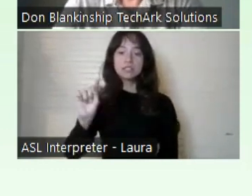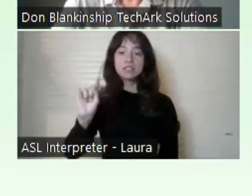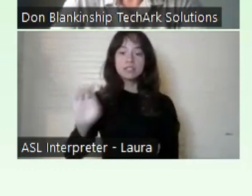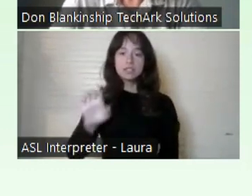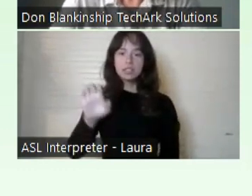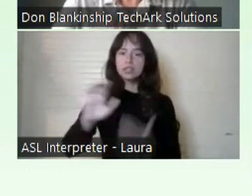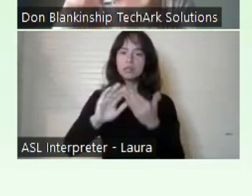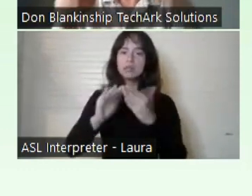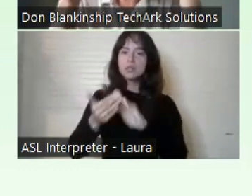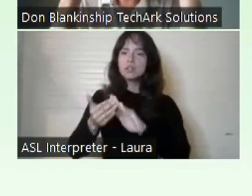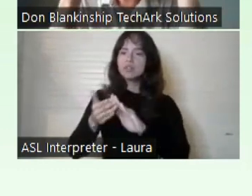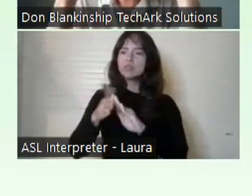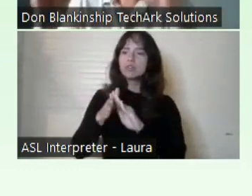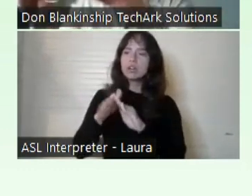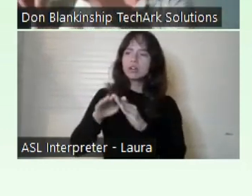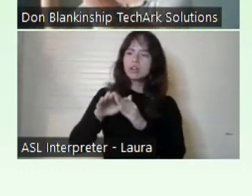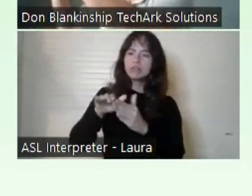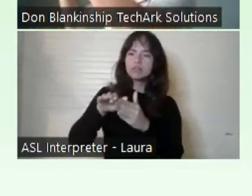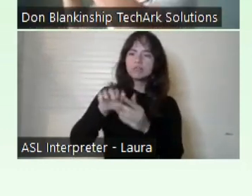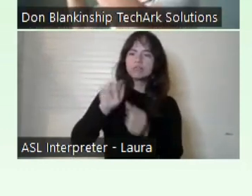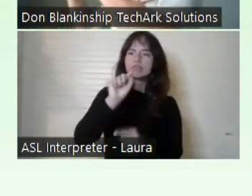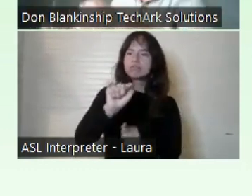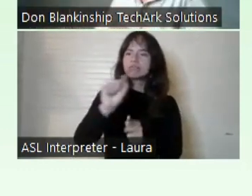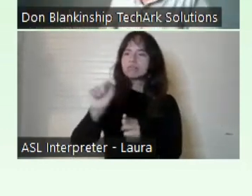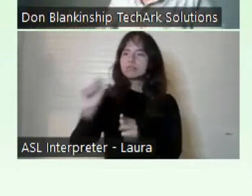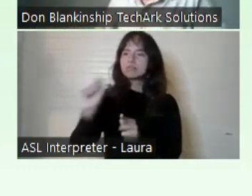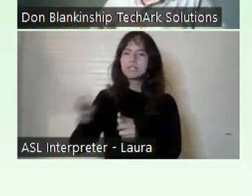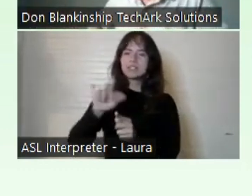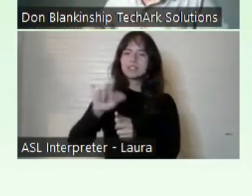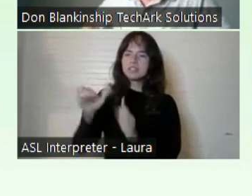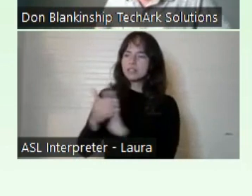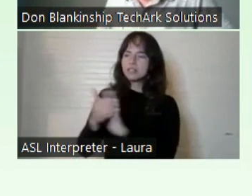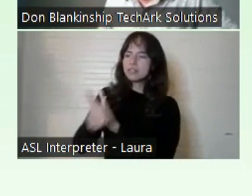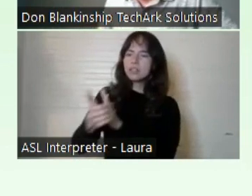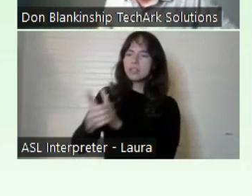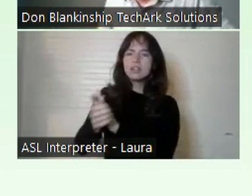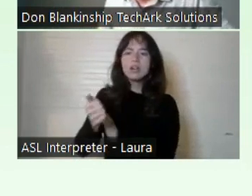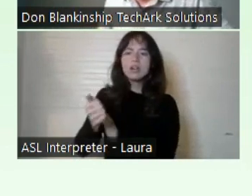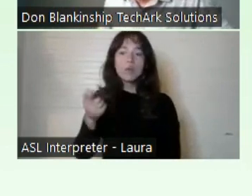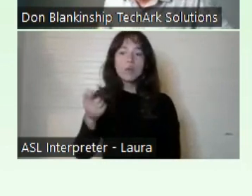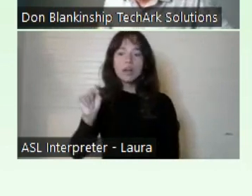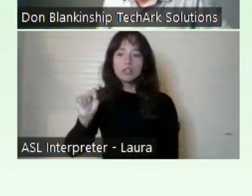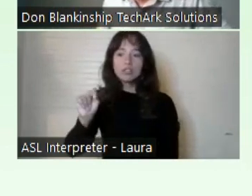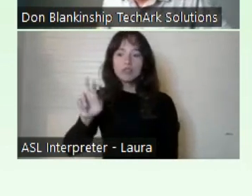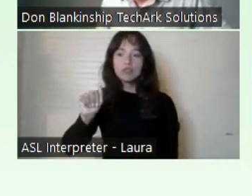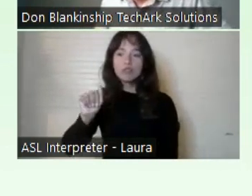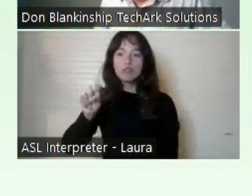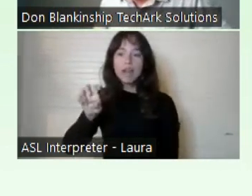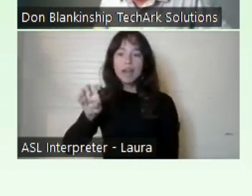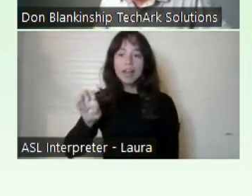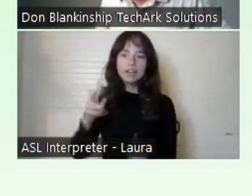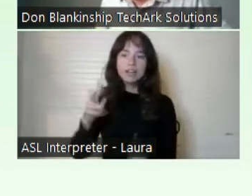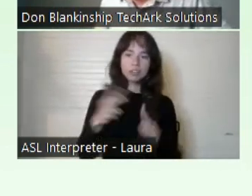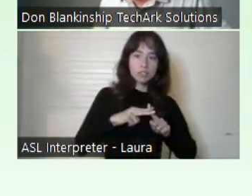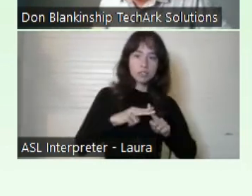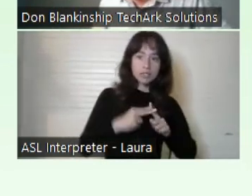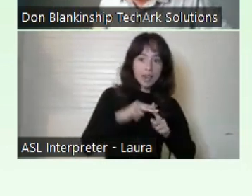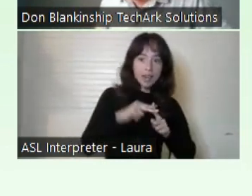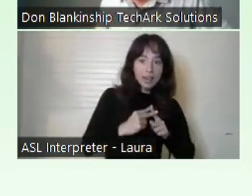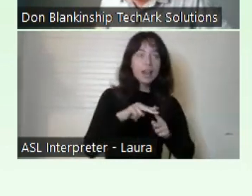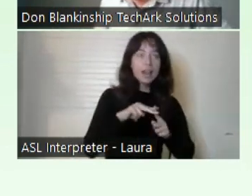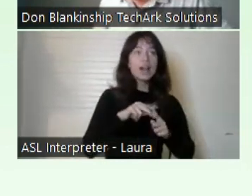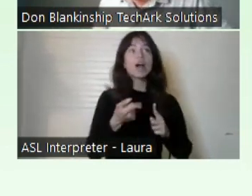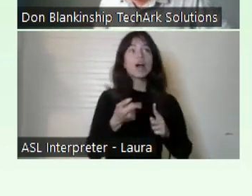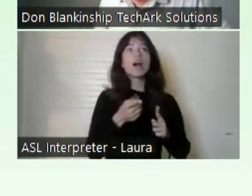with different sort of trades related jobs. So this season, this spring season, we're talking to an auto mechanic, also a